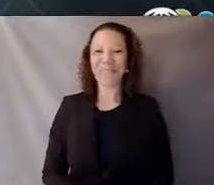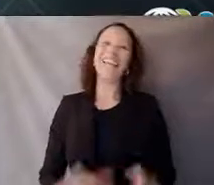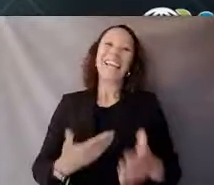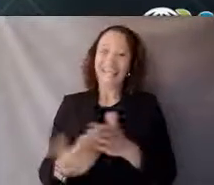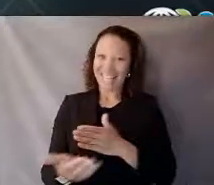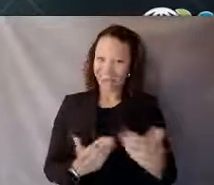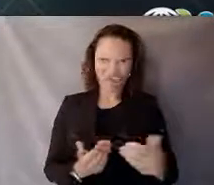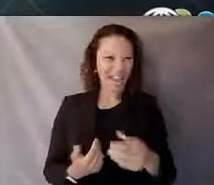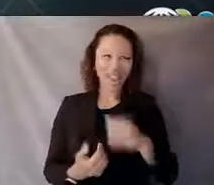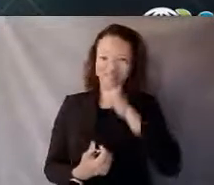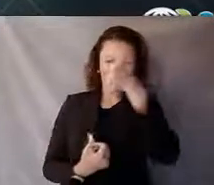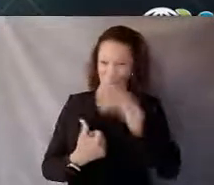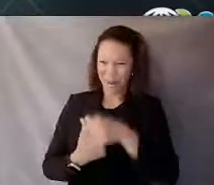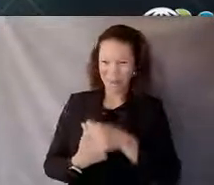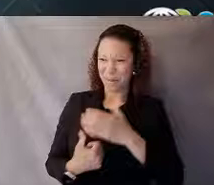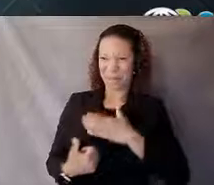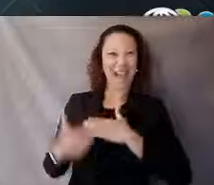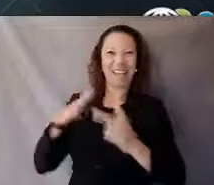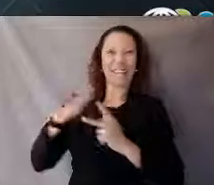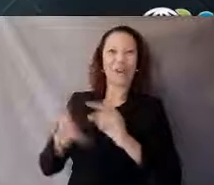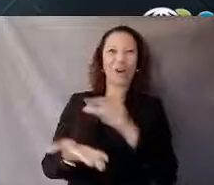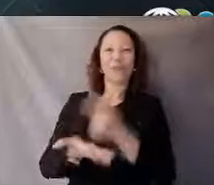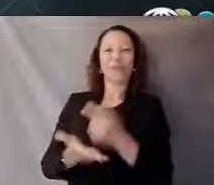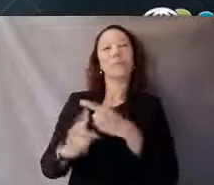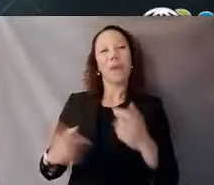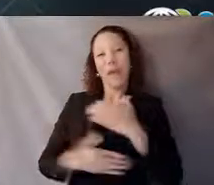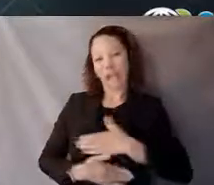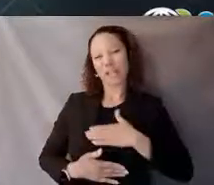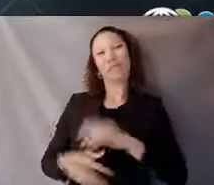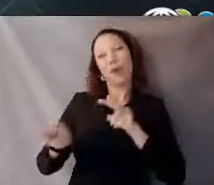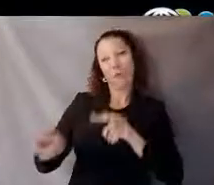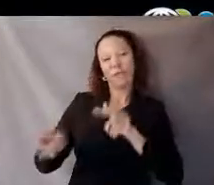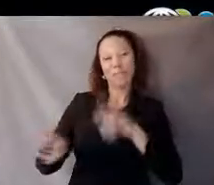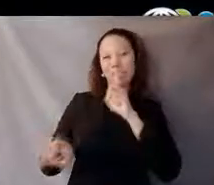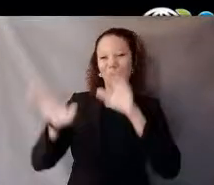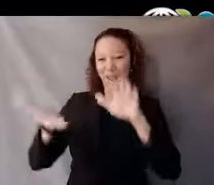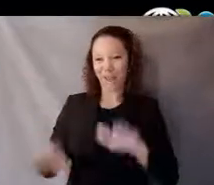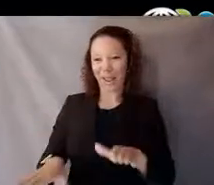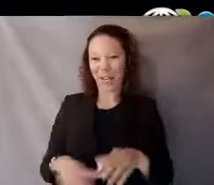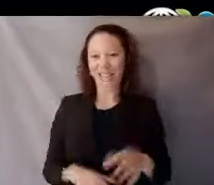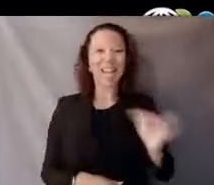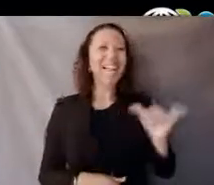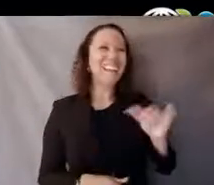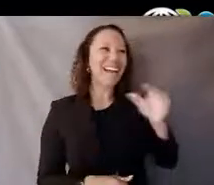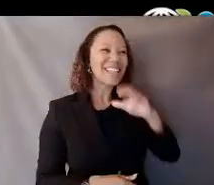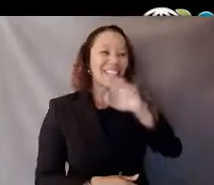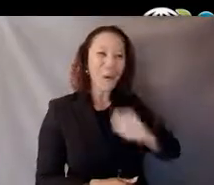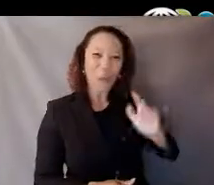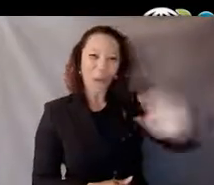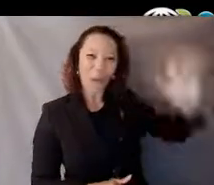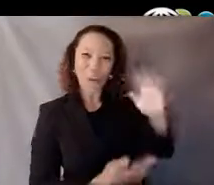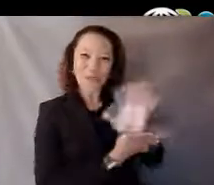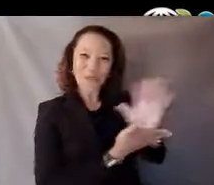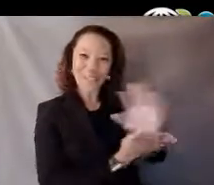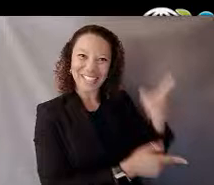Anyway, I don't remember mine, but I enjoy watching when they do have them, so they're great. I like those classic movies, right?